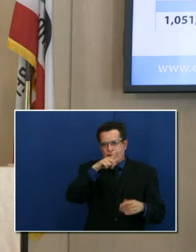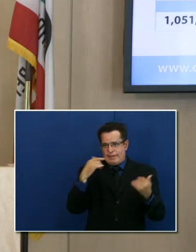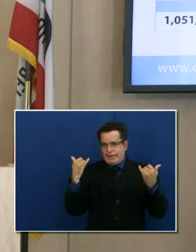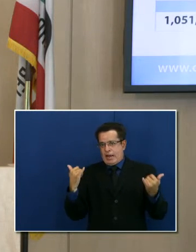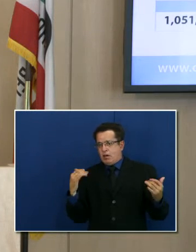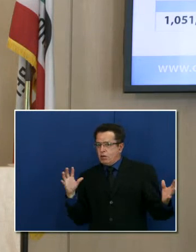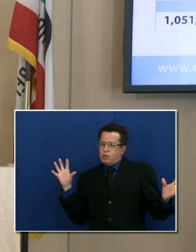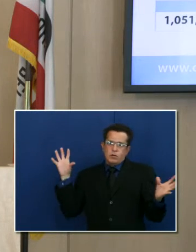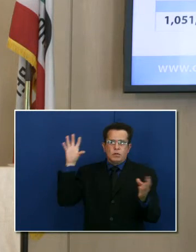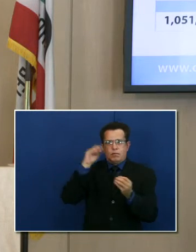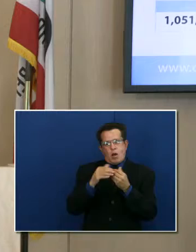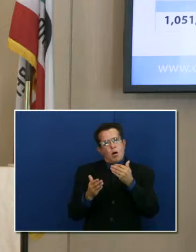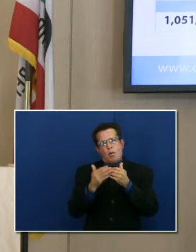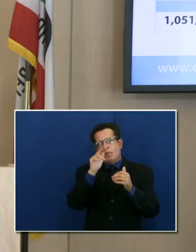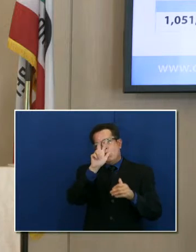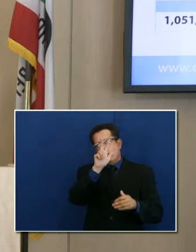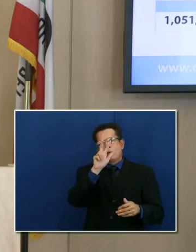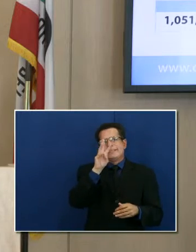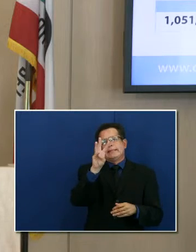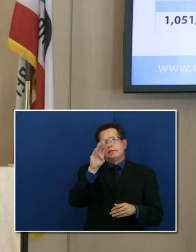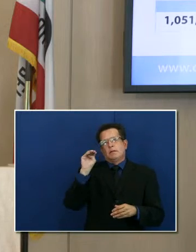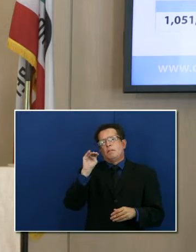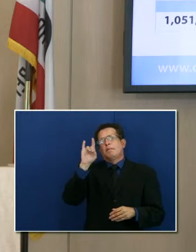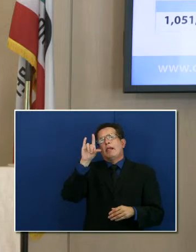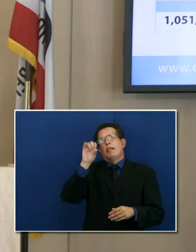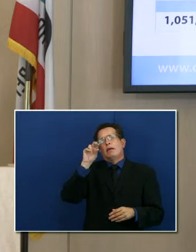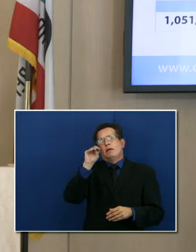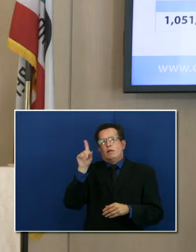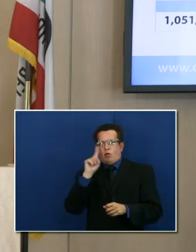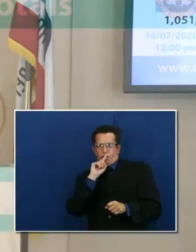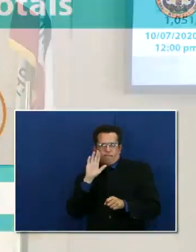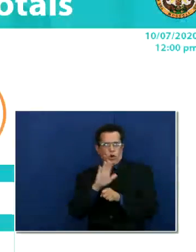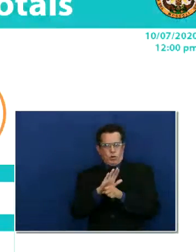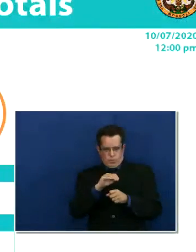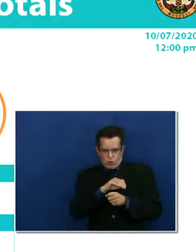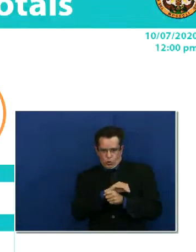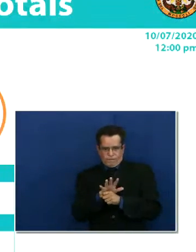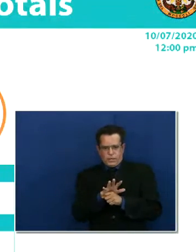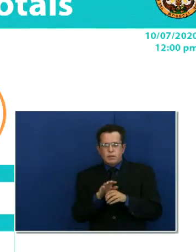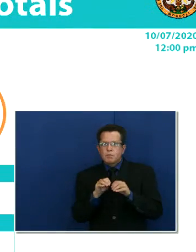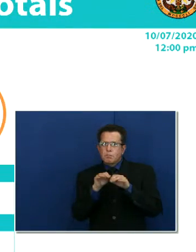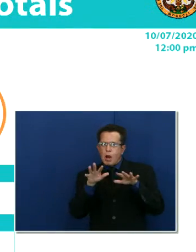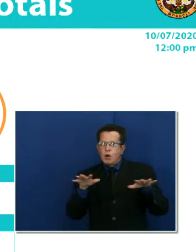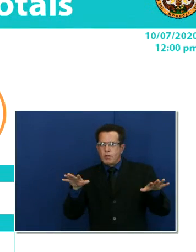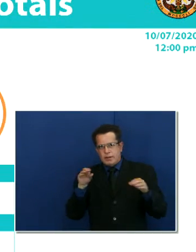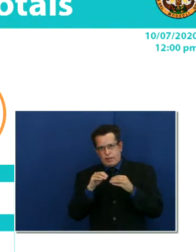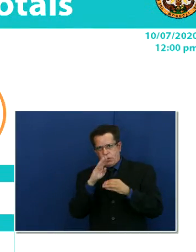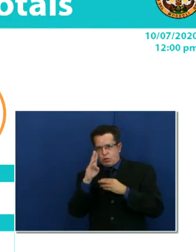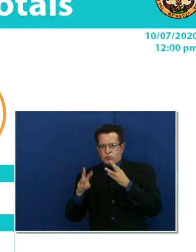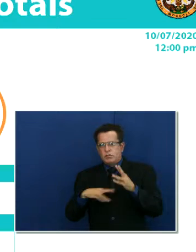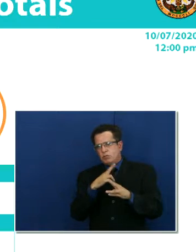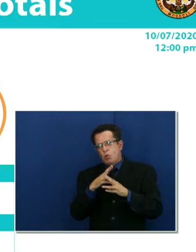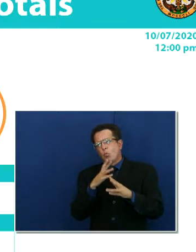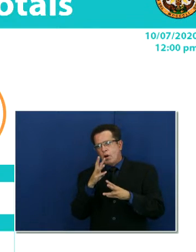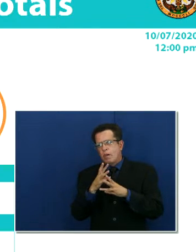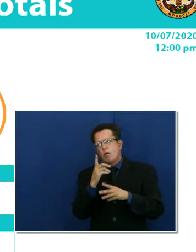million confirmed cases worldwide of COVID-19 and over 1 million